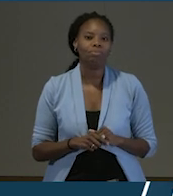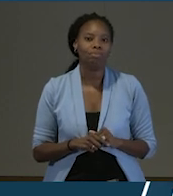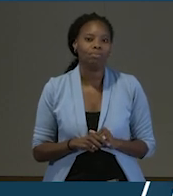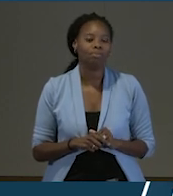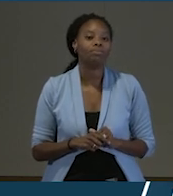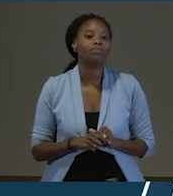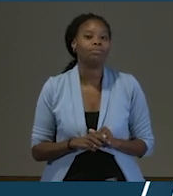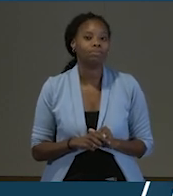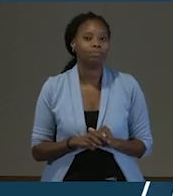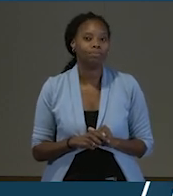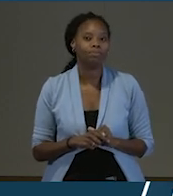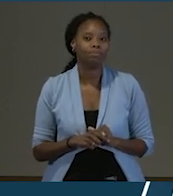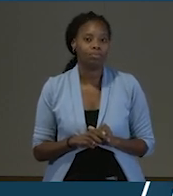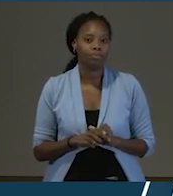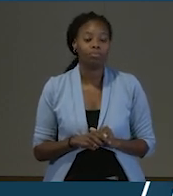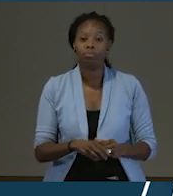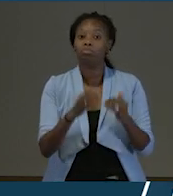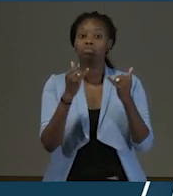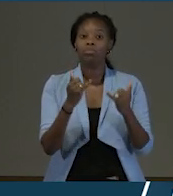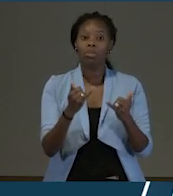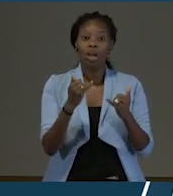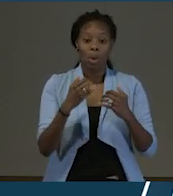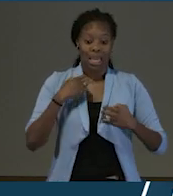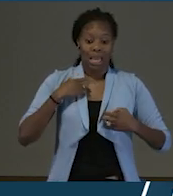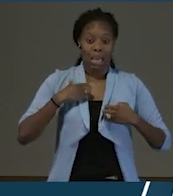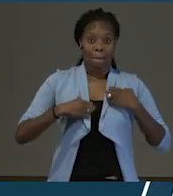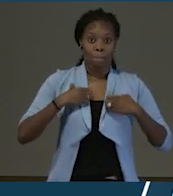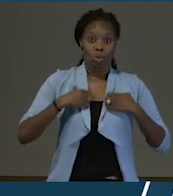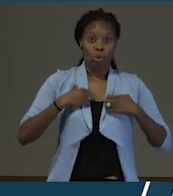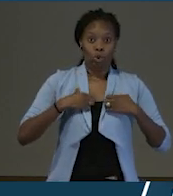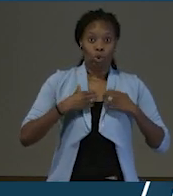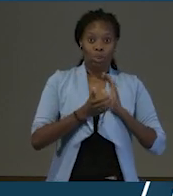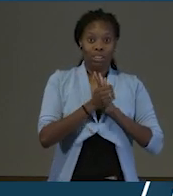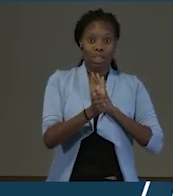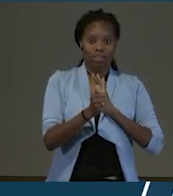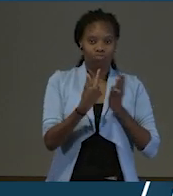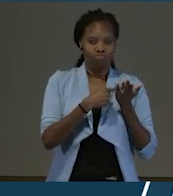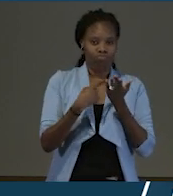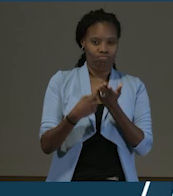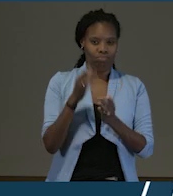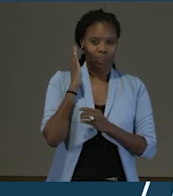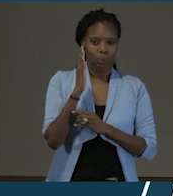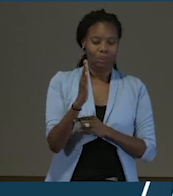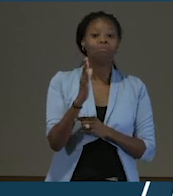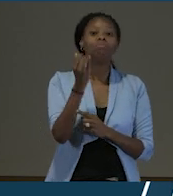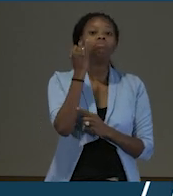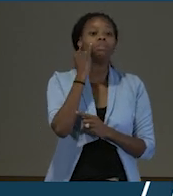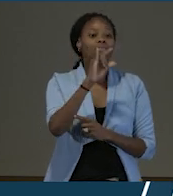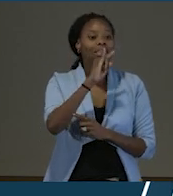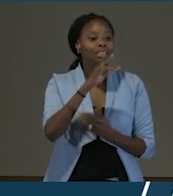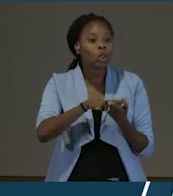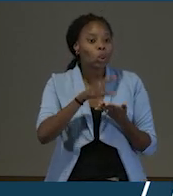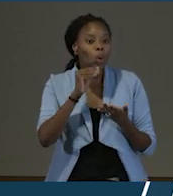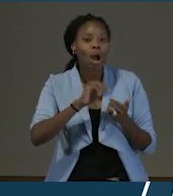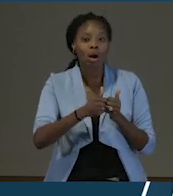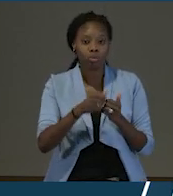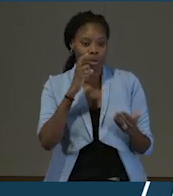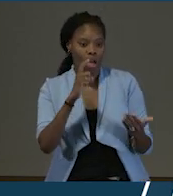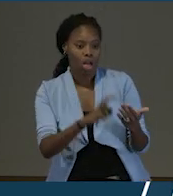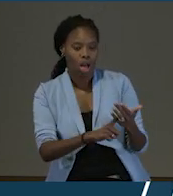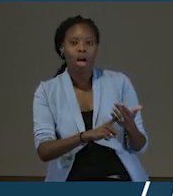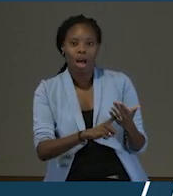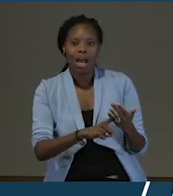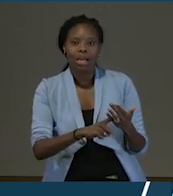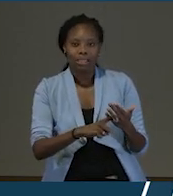Now, let's make the connection with emotional skills. When children learn to recognize and label different emotions, they become